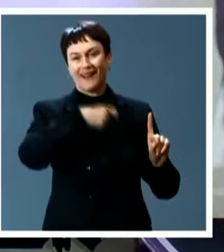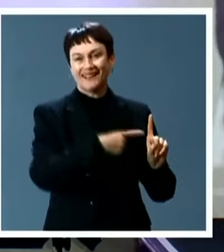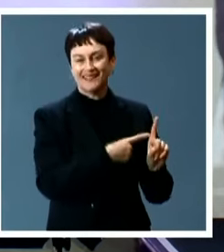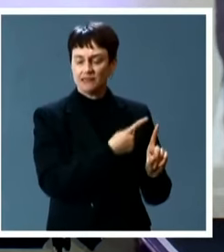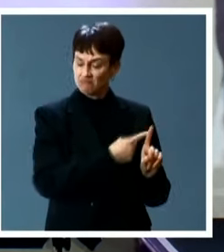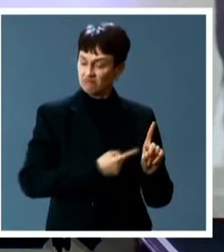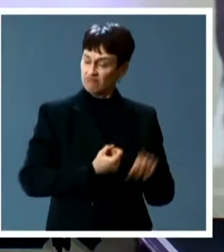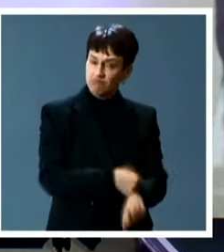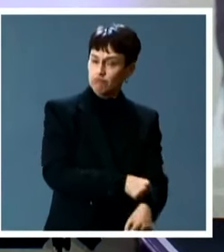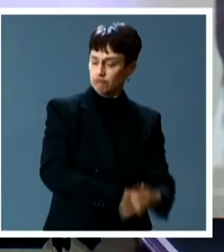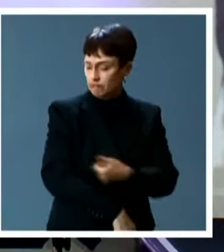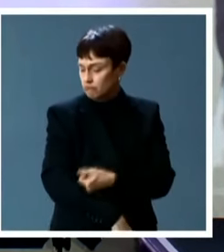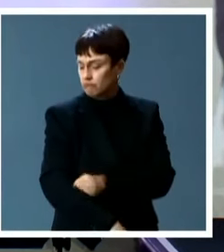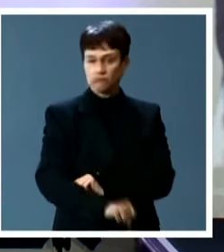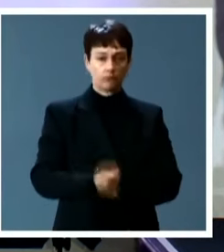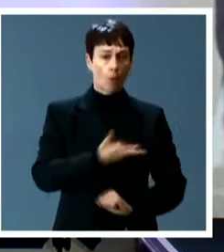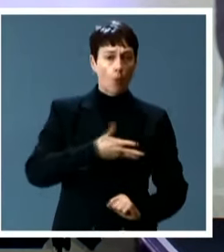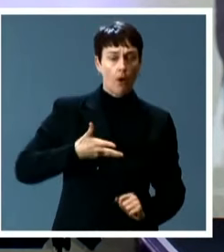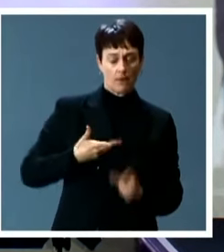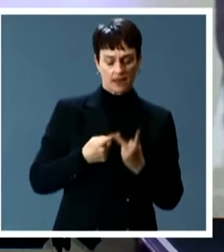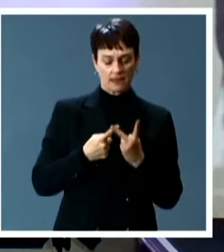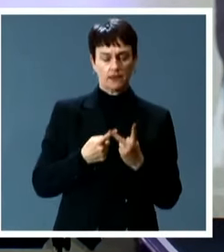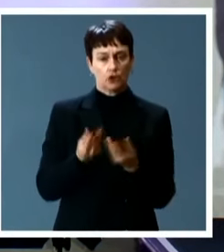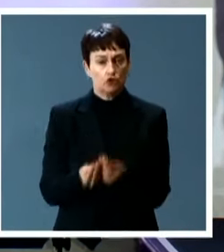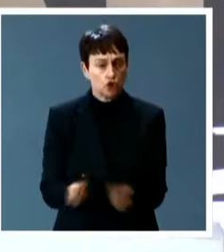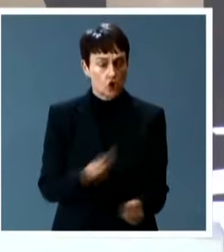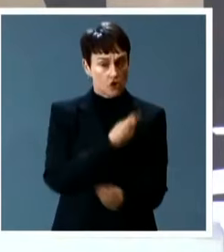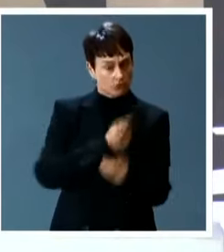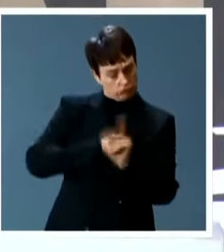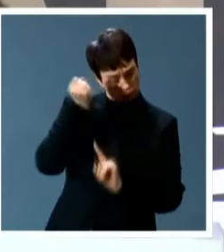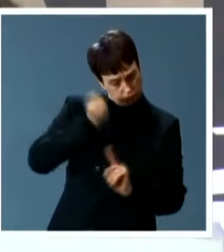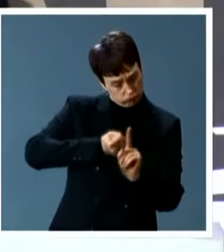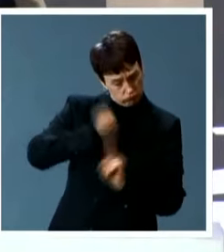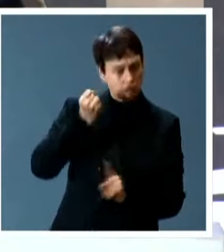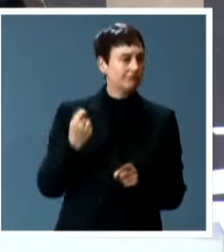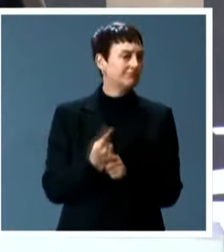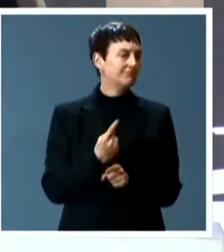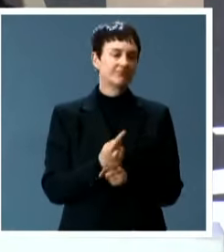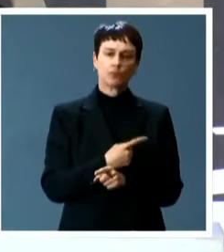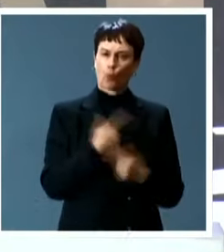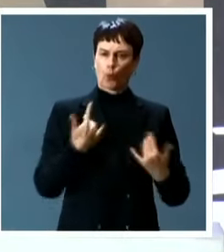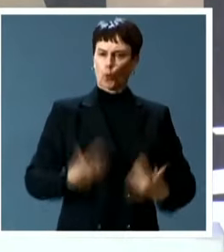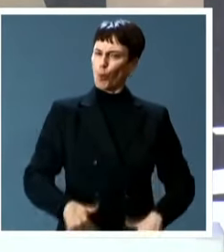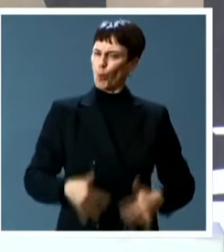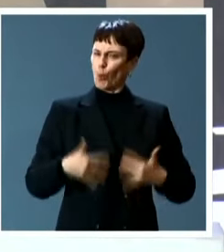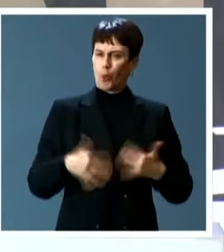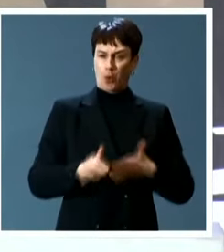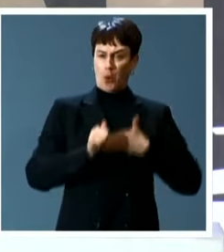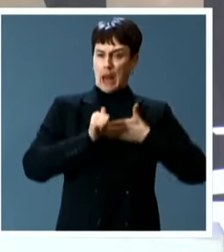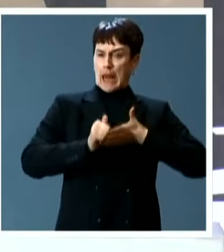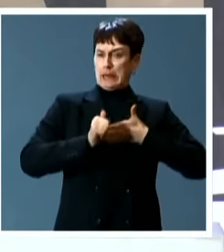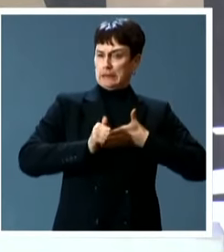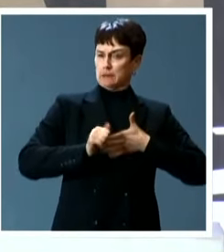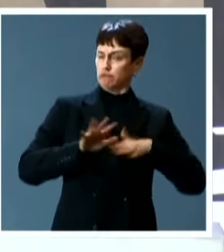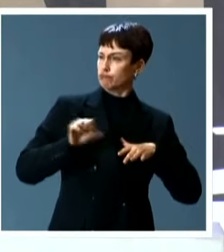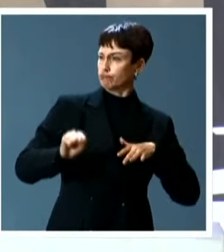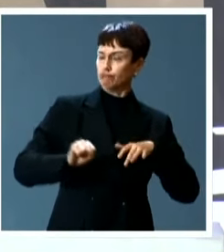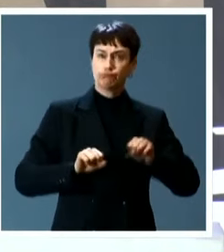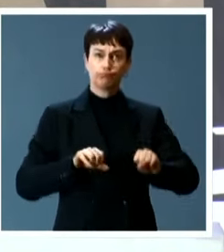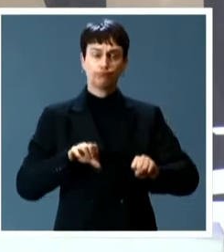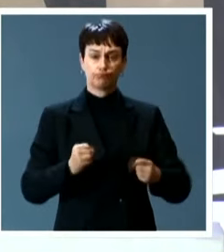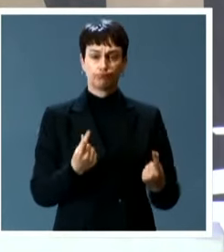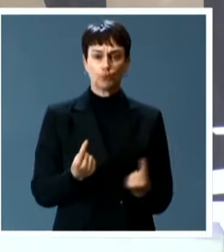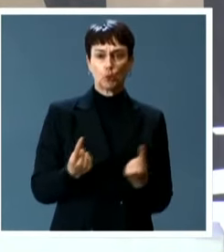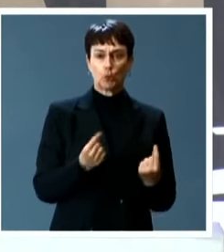activist for the rights of women and children in particular, has taken leadership positions for many years, both locally